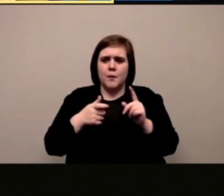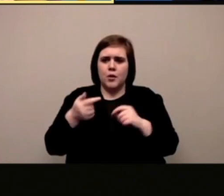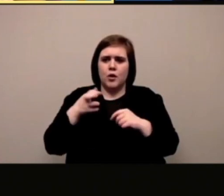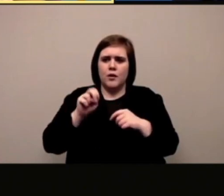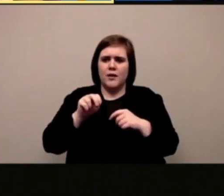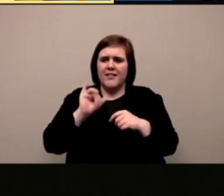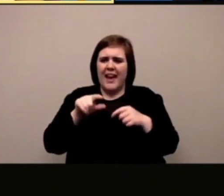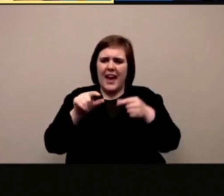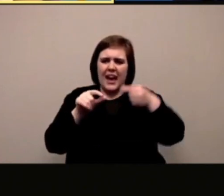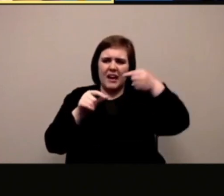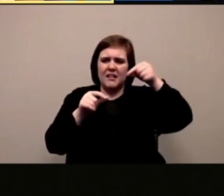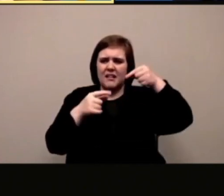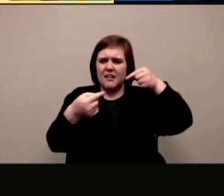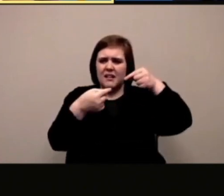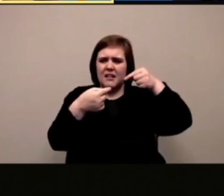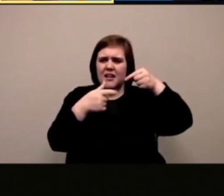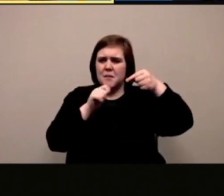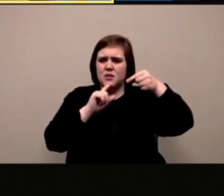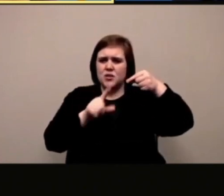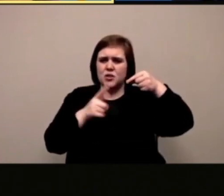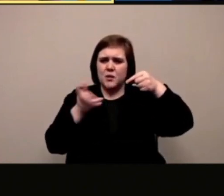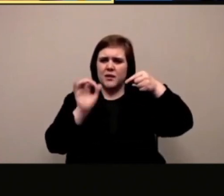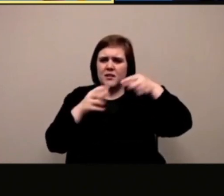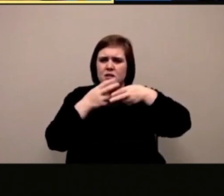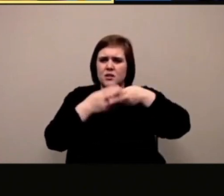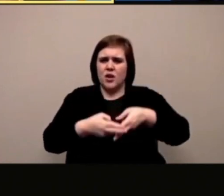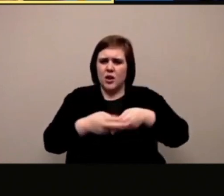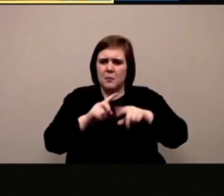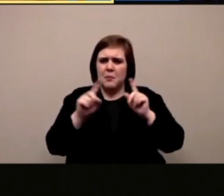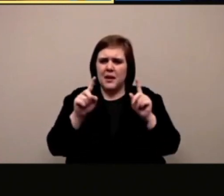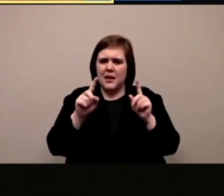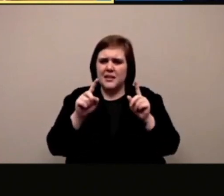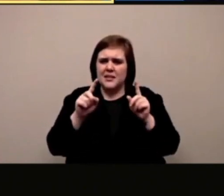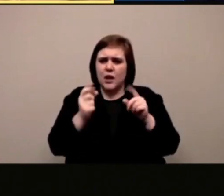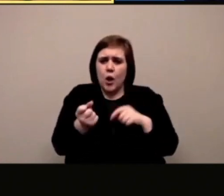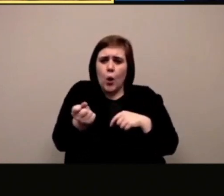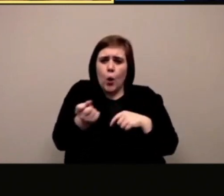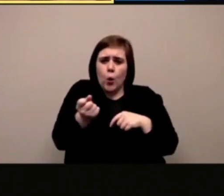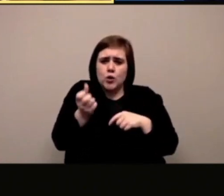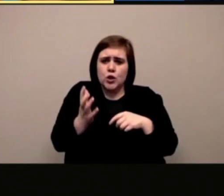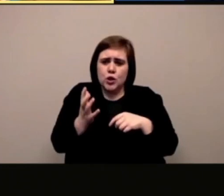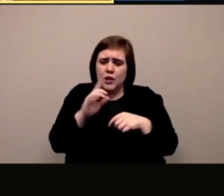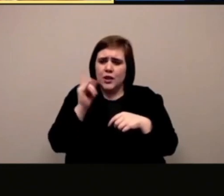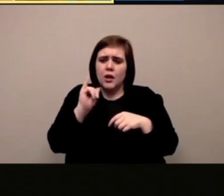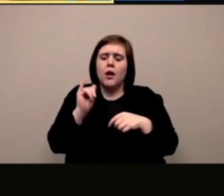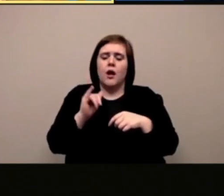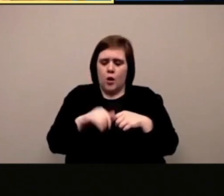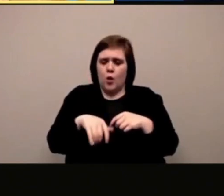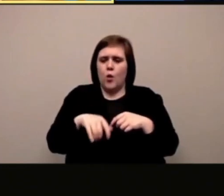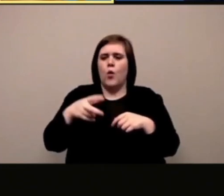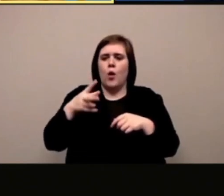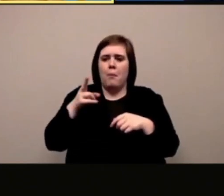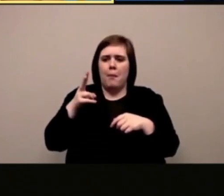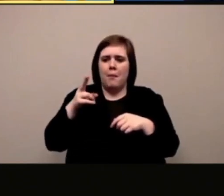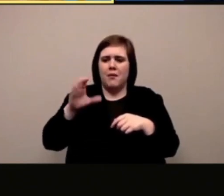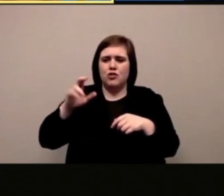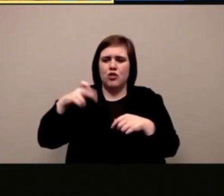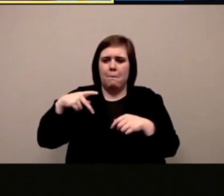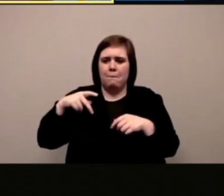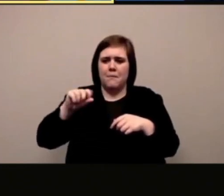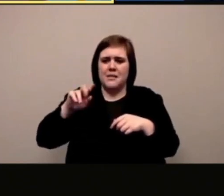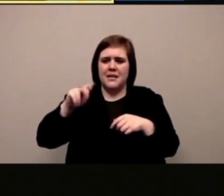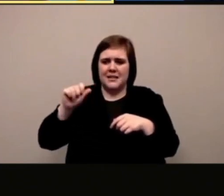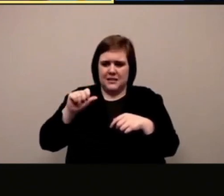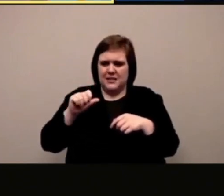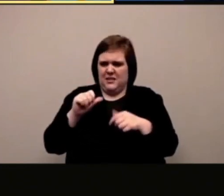I don't know exactly what it would be called, but it's a holder and you put chopsticks in here. So it holds your chopsticks for you.